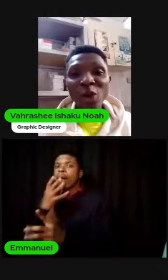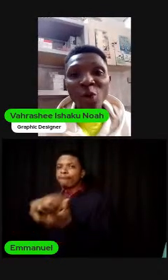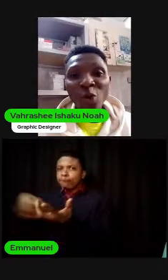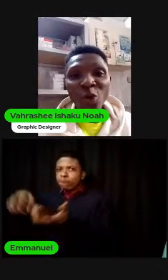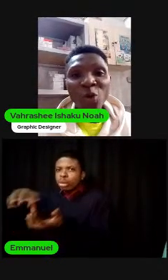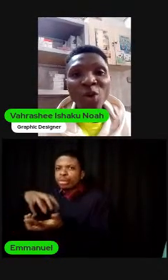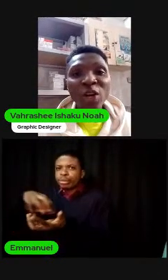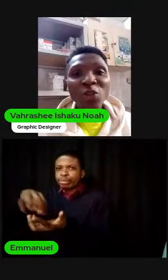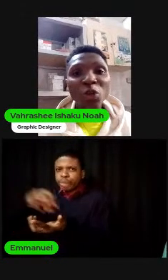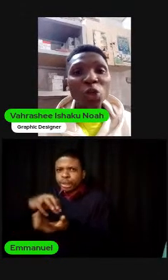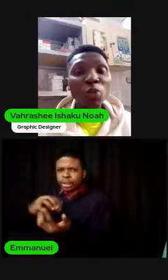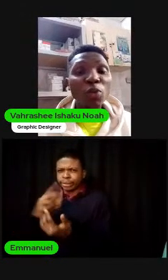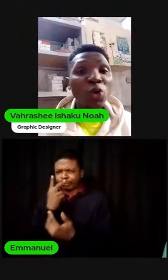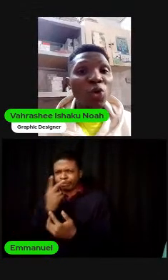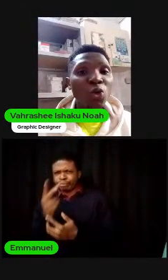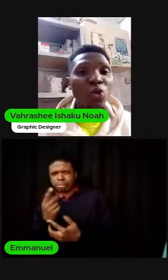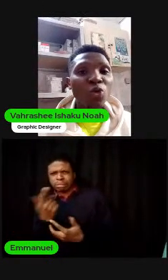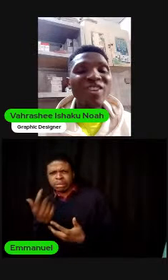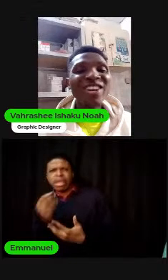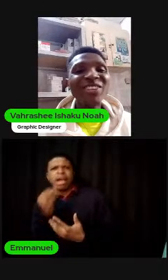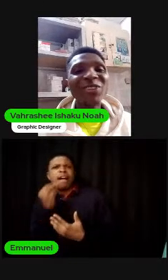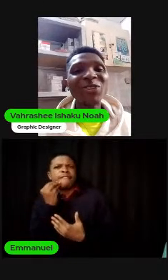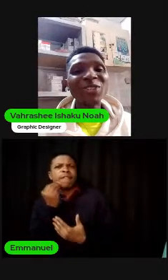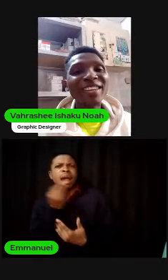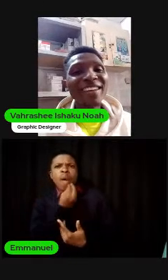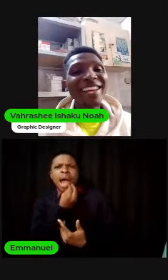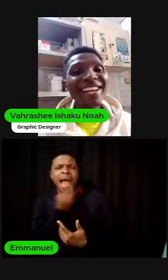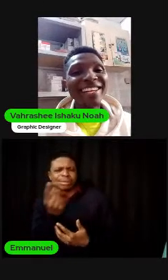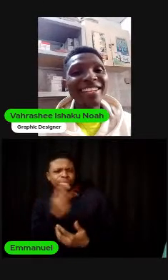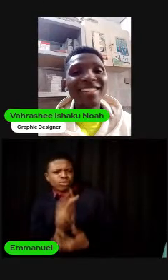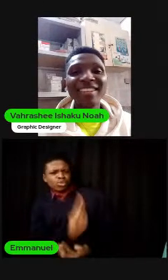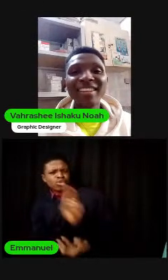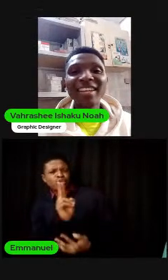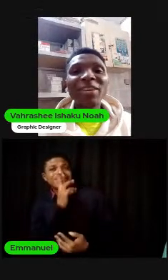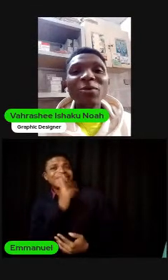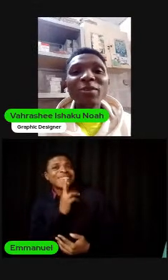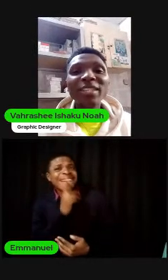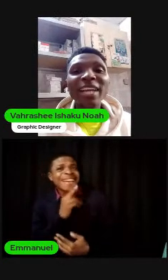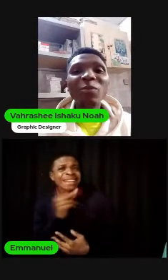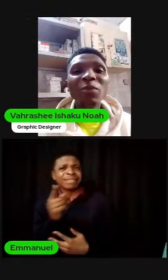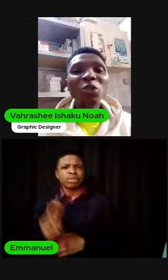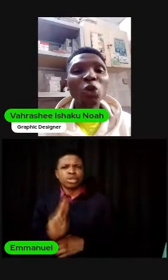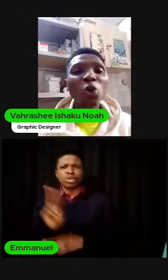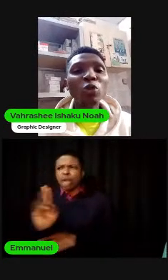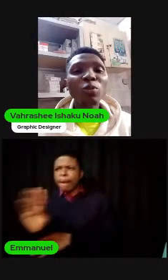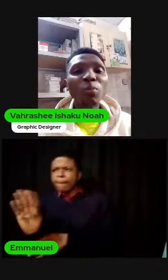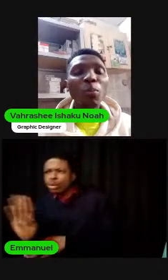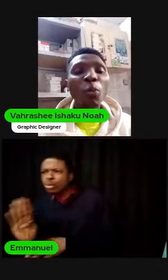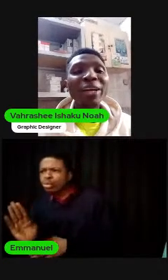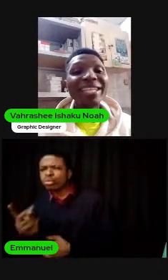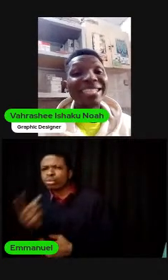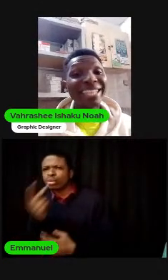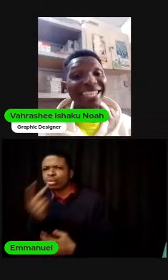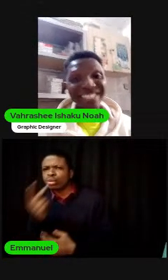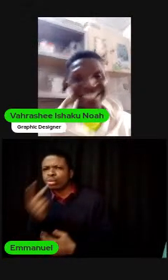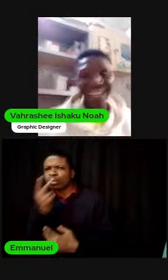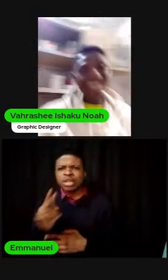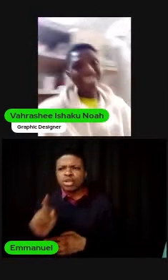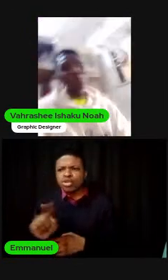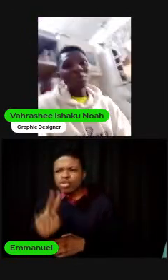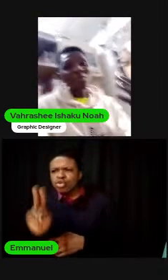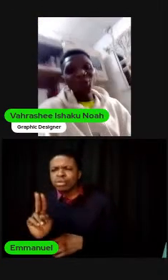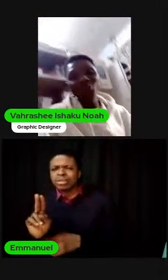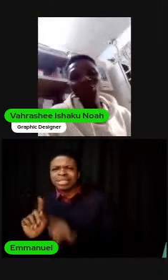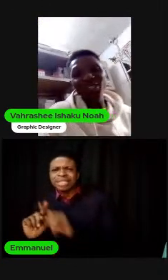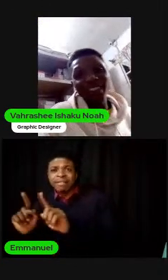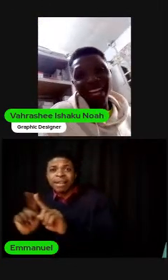use yellow, you use blue, you use green, you will see that your picture looks more interesting and